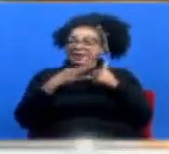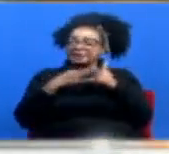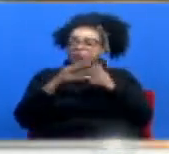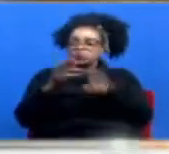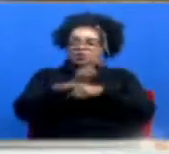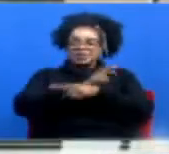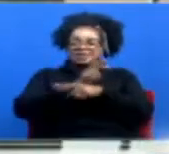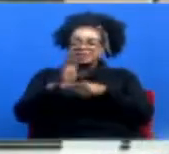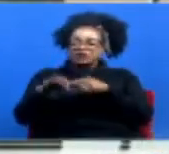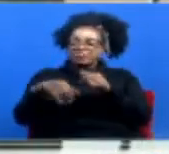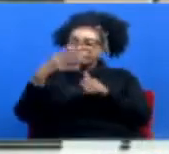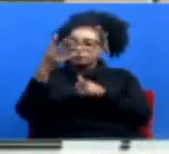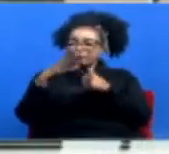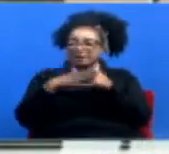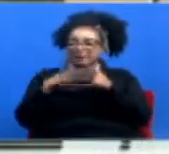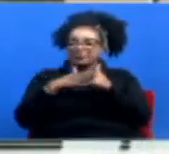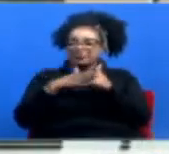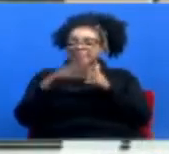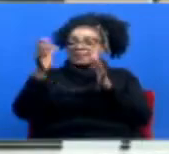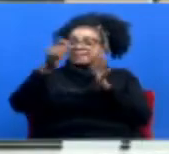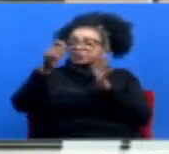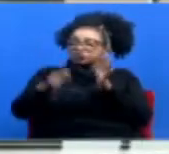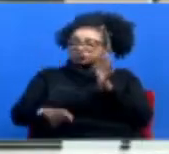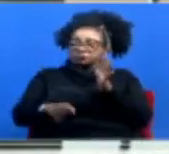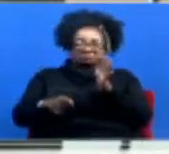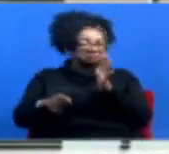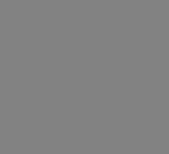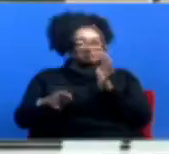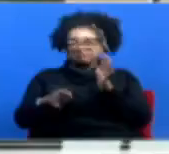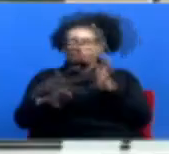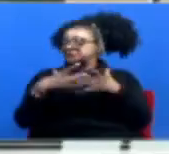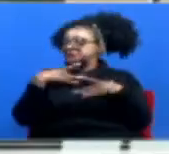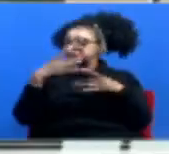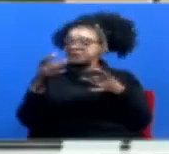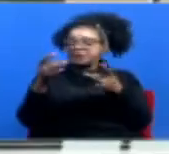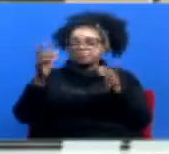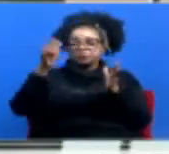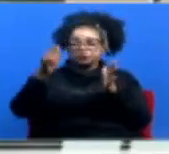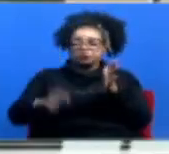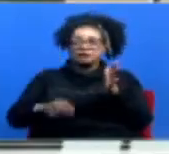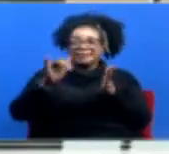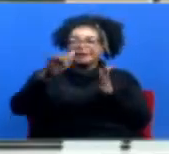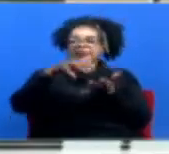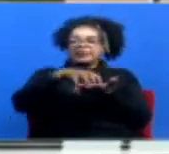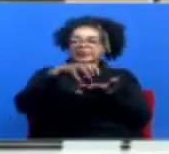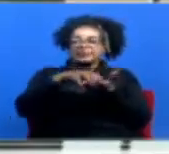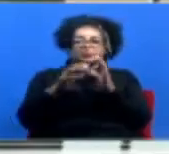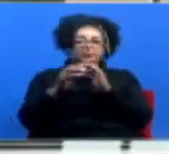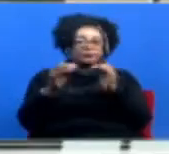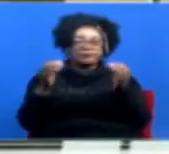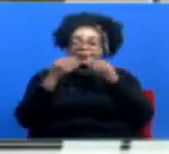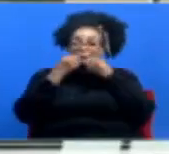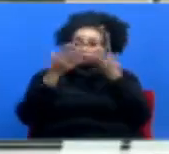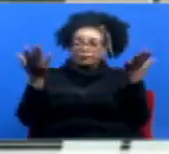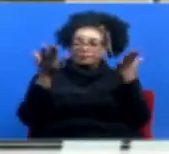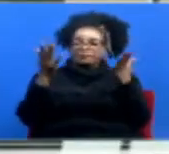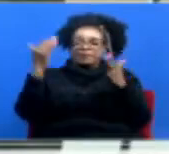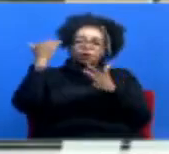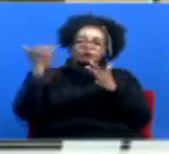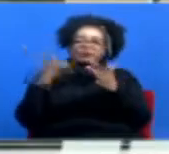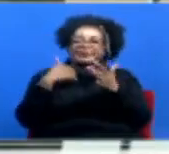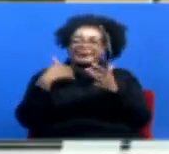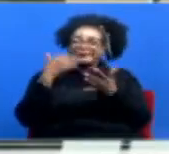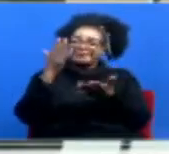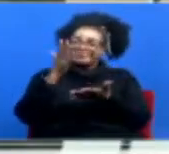of 49. The prosecution was no longer interested in prosecuting the case. They informed the court that they had firm instructions not to